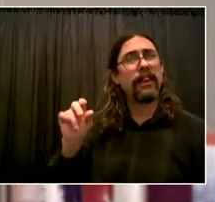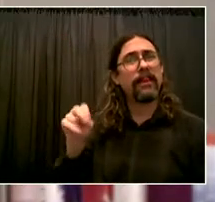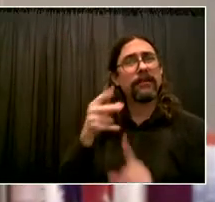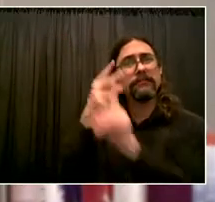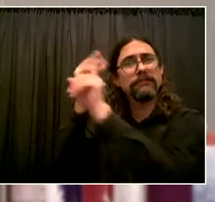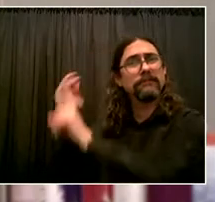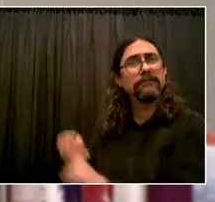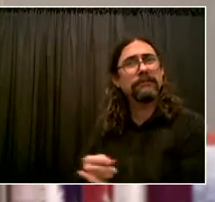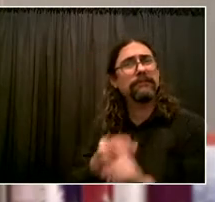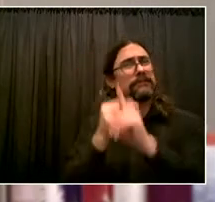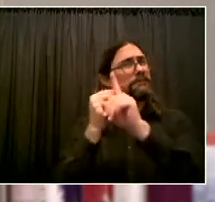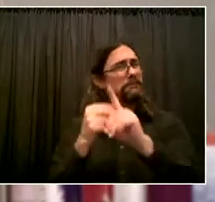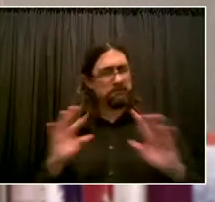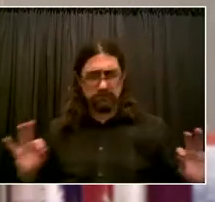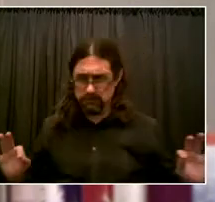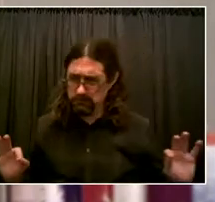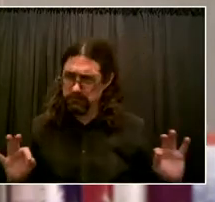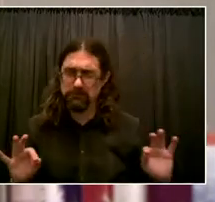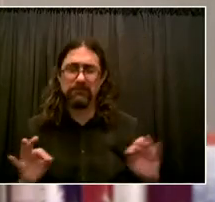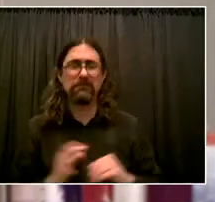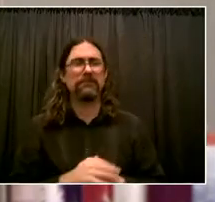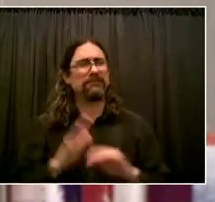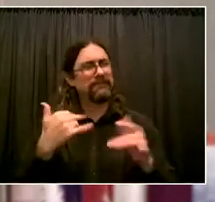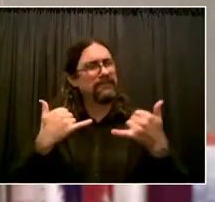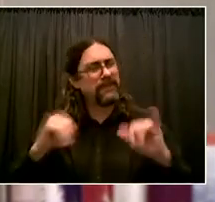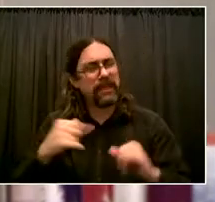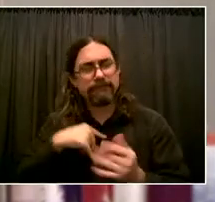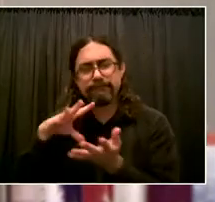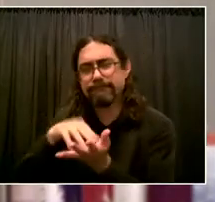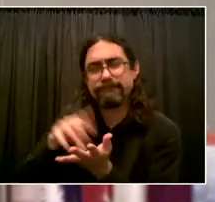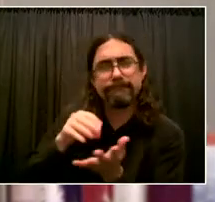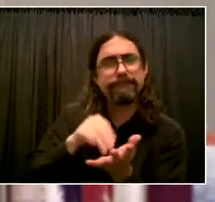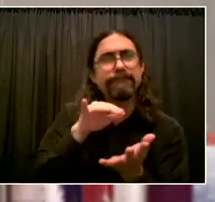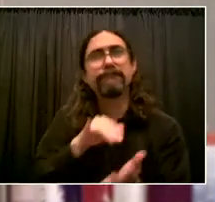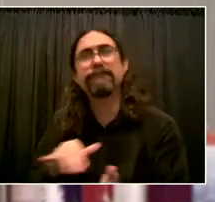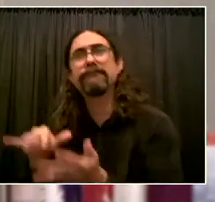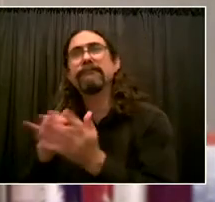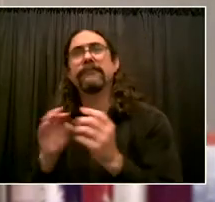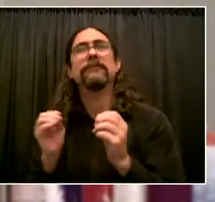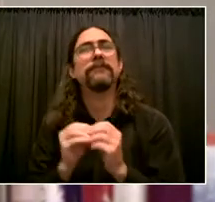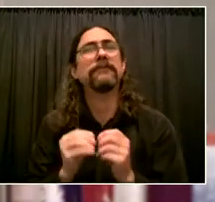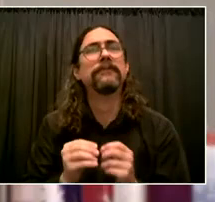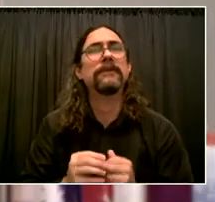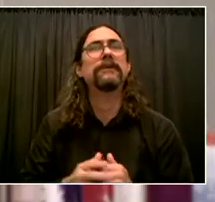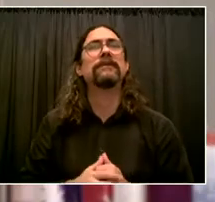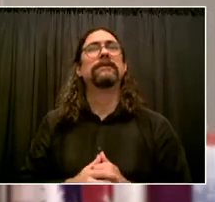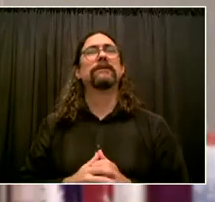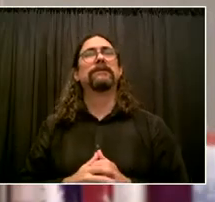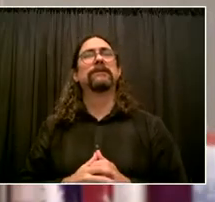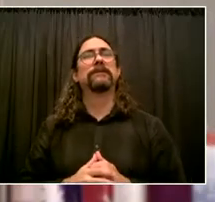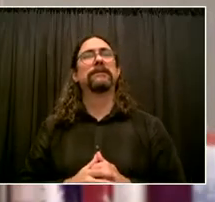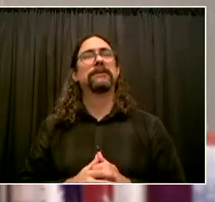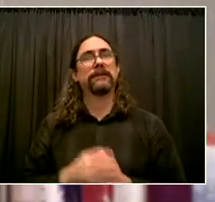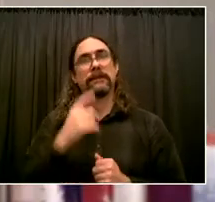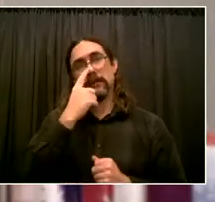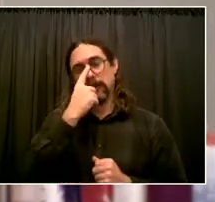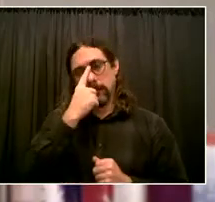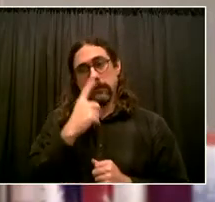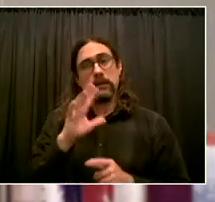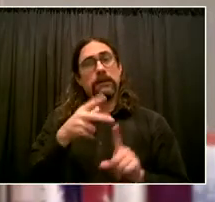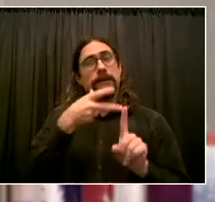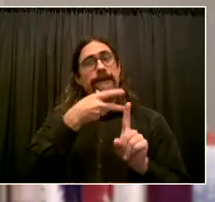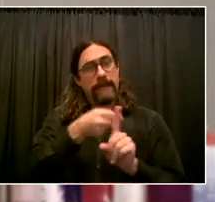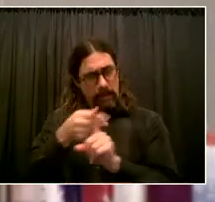some people respond to the vaccines better than others. Immunocompromised persons, elderly people over 65,